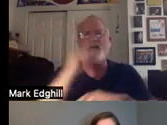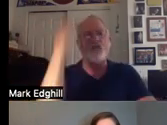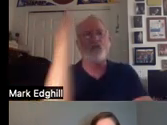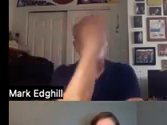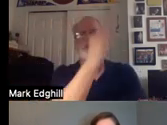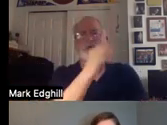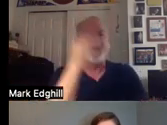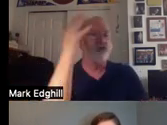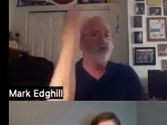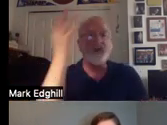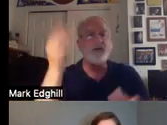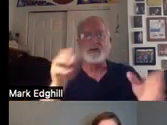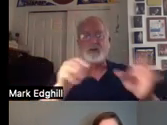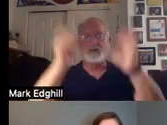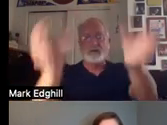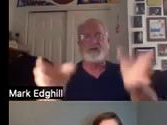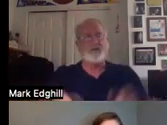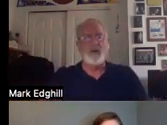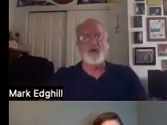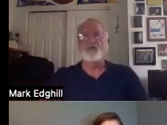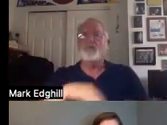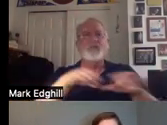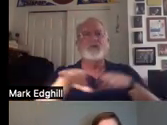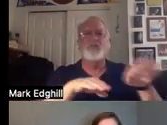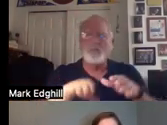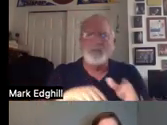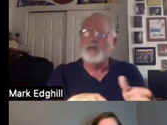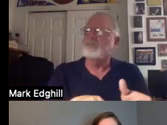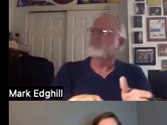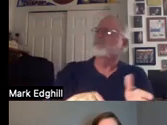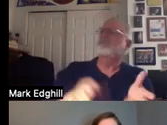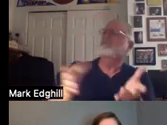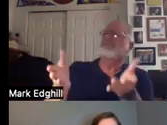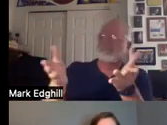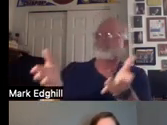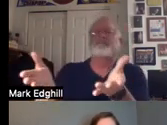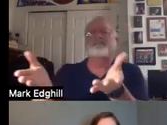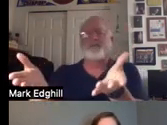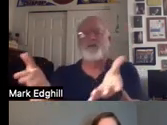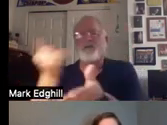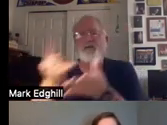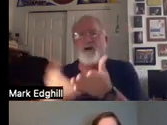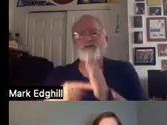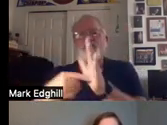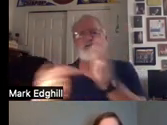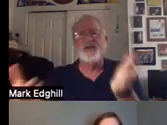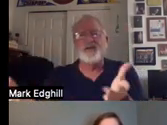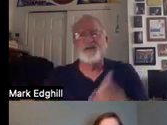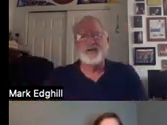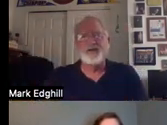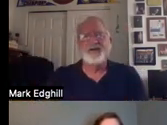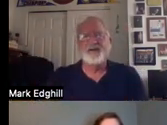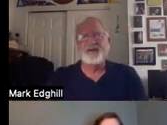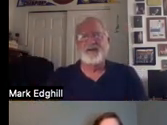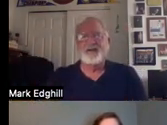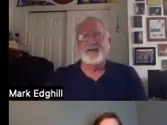up outside of a museum, just out in the woods or right by a tree. So just when you walk by, you just see it right there.